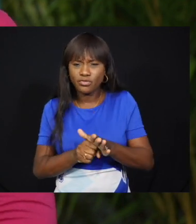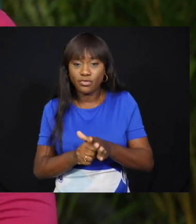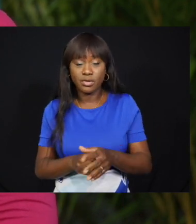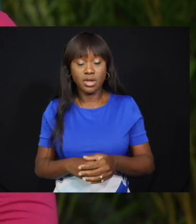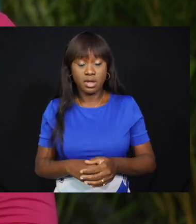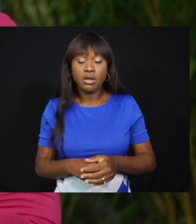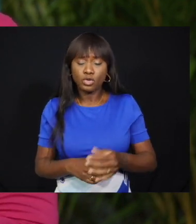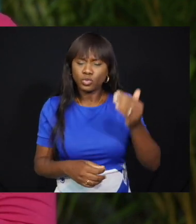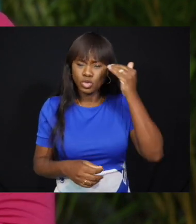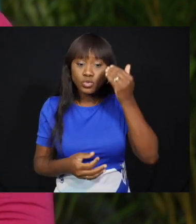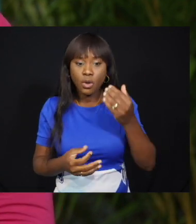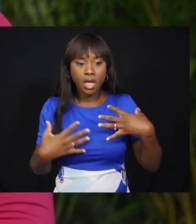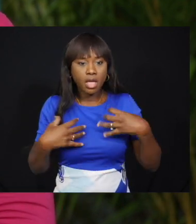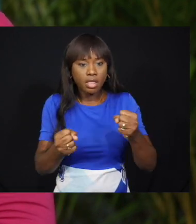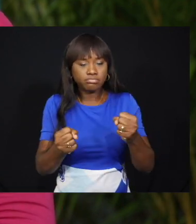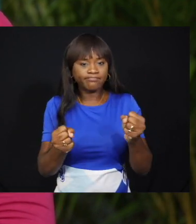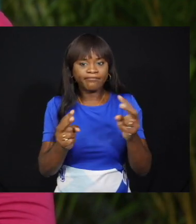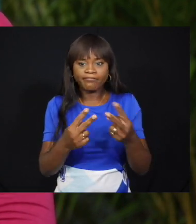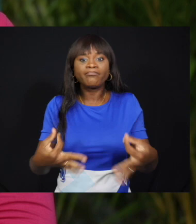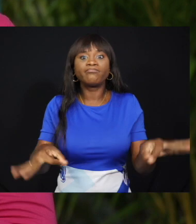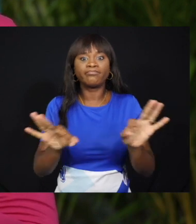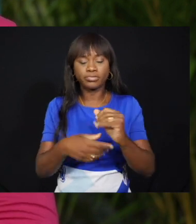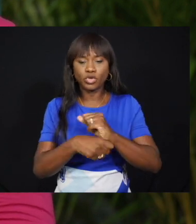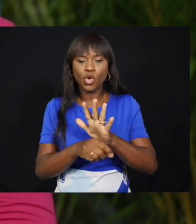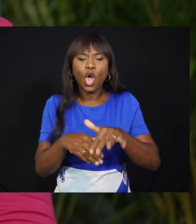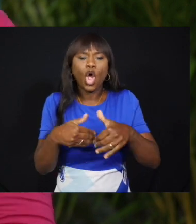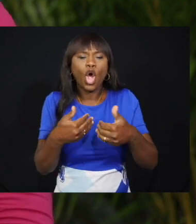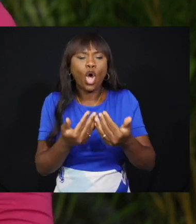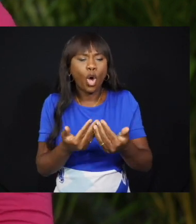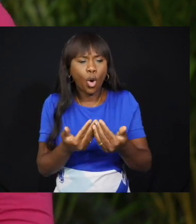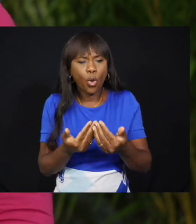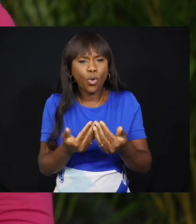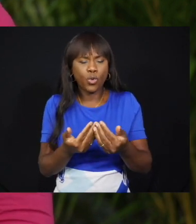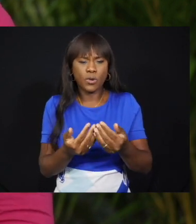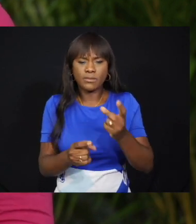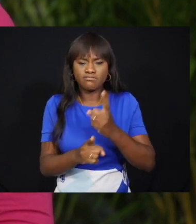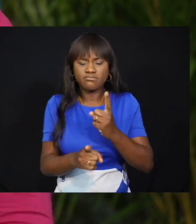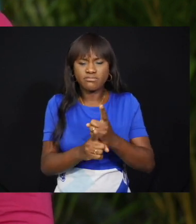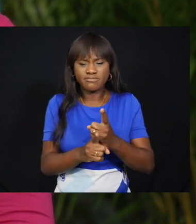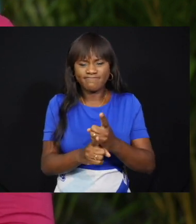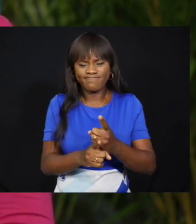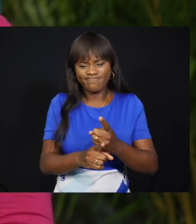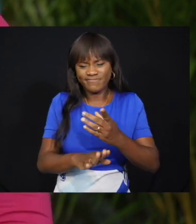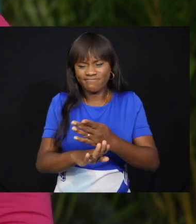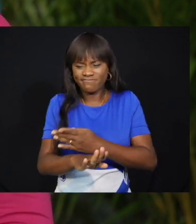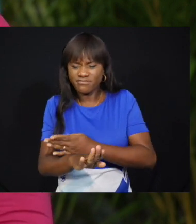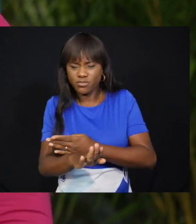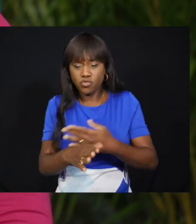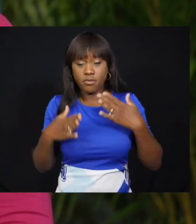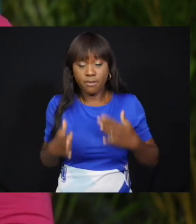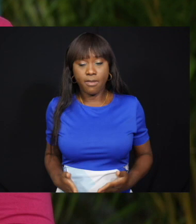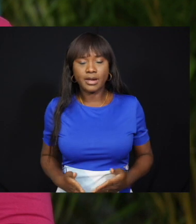because we realized that health was a major issue, and how do they boost that immune system? But what I'm saying